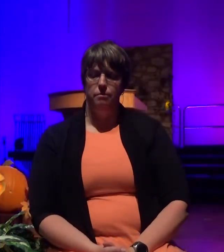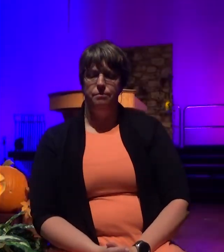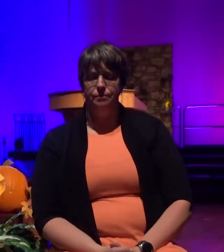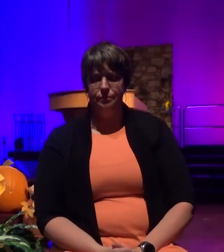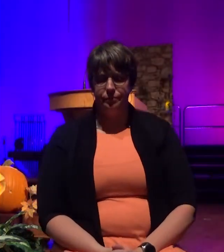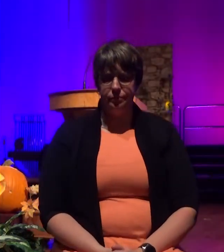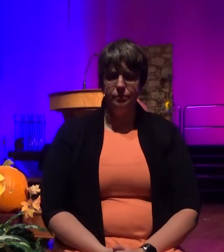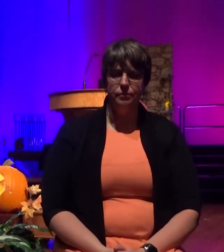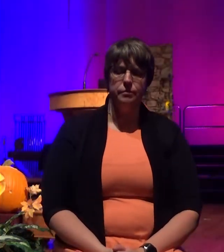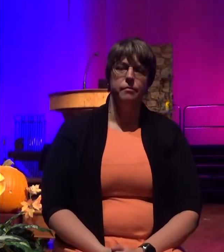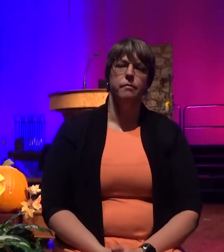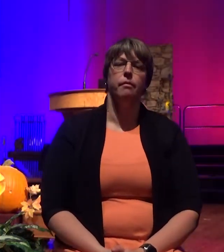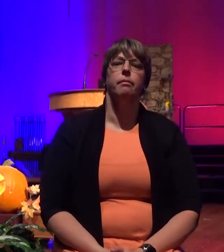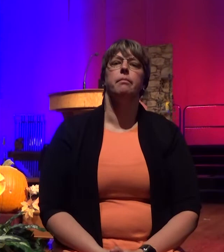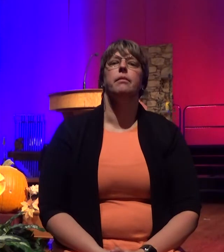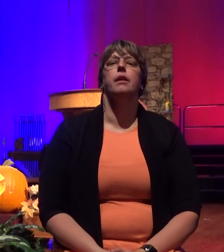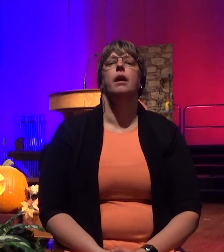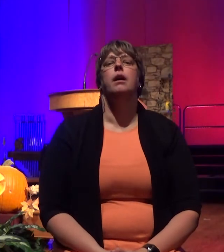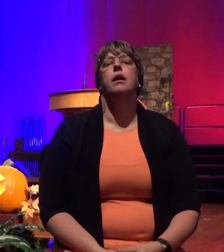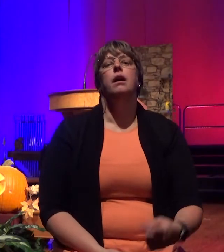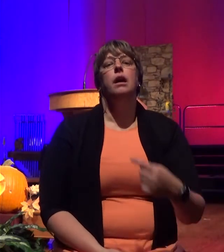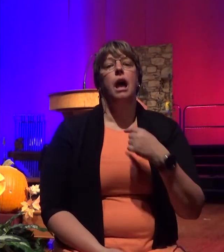I am healed.